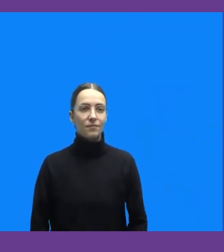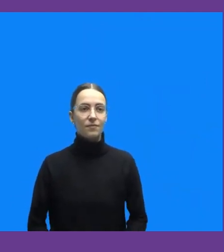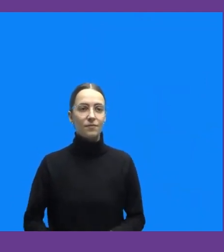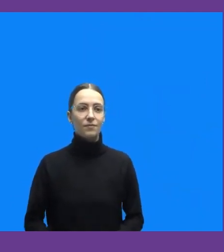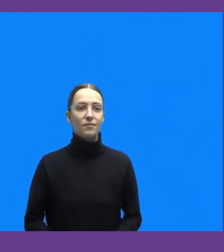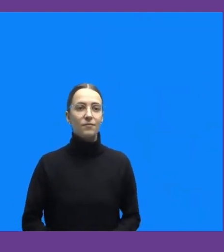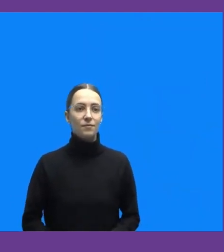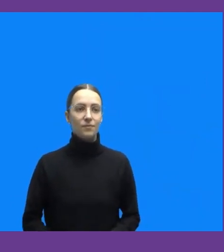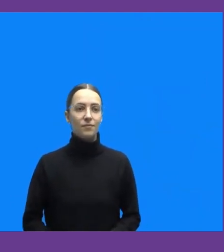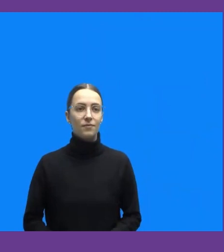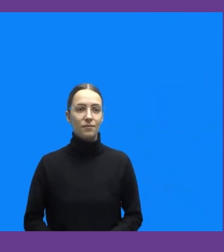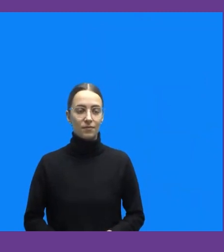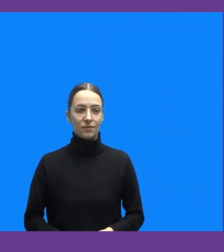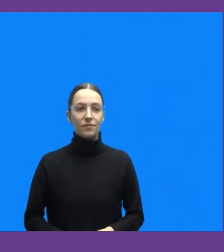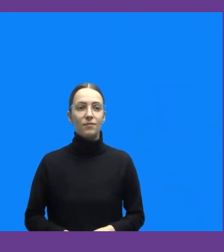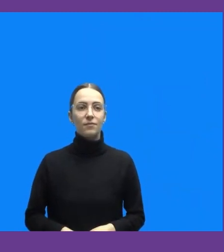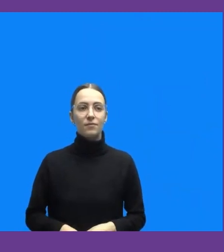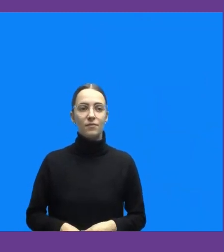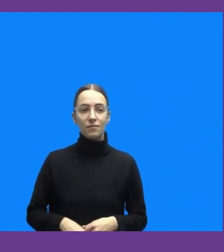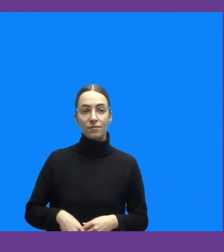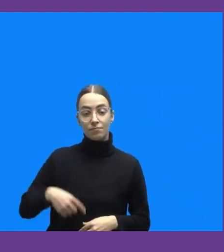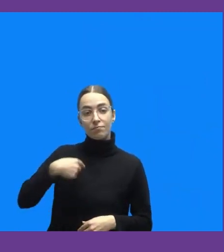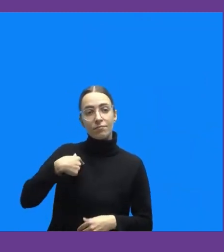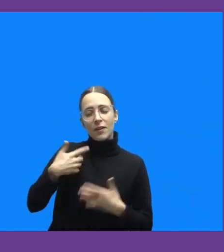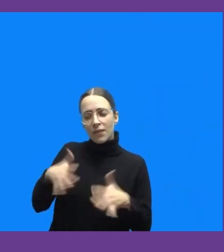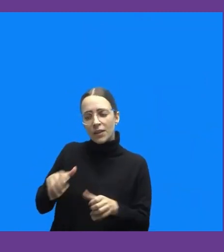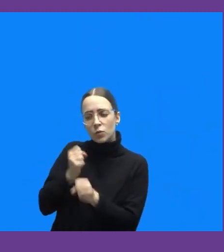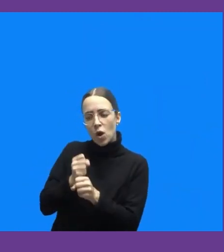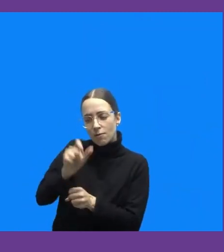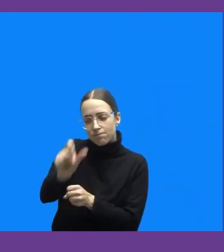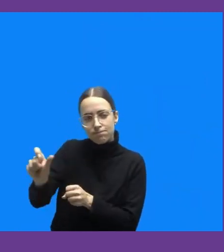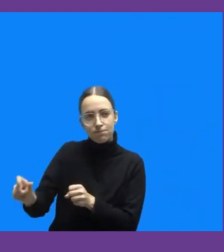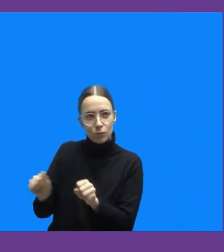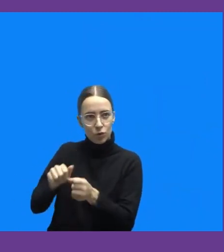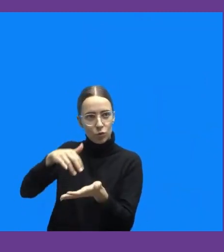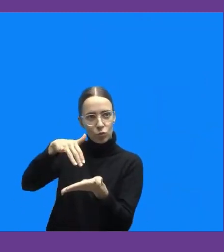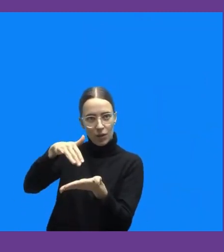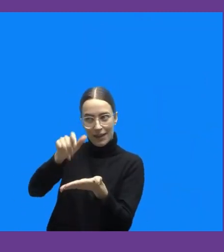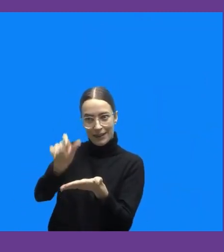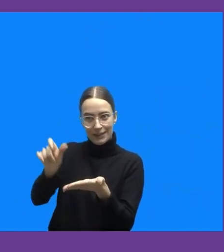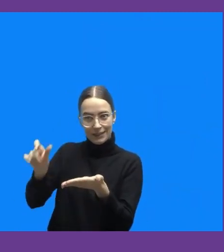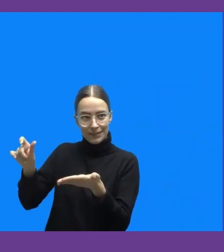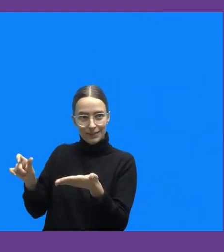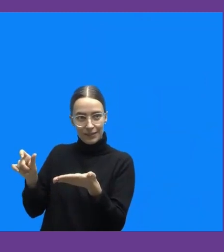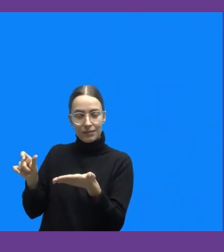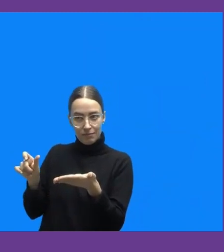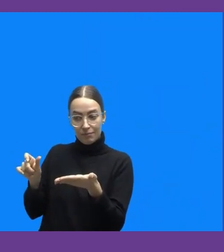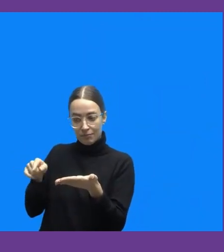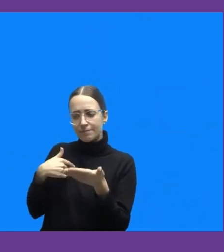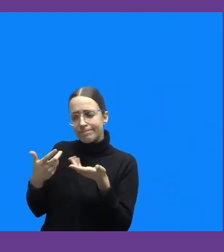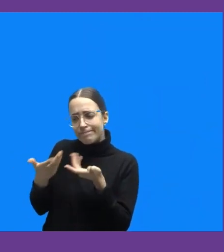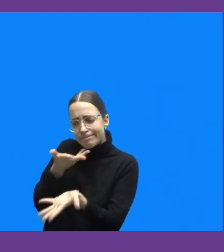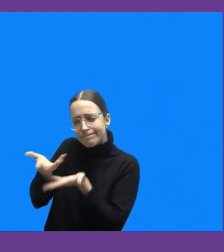key part of the European Accessibility Act is e-books now being a fundamental right